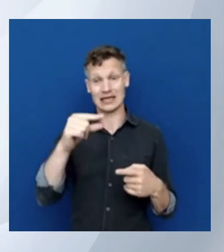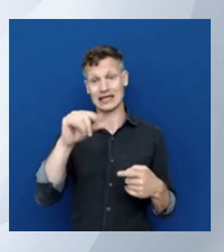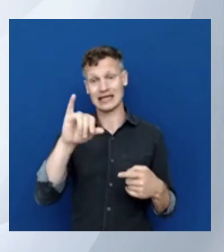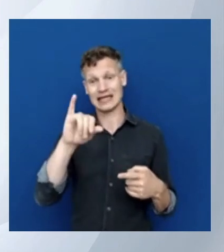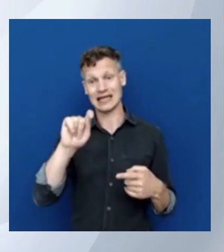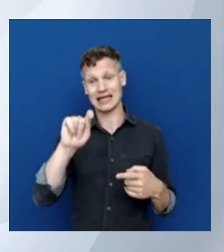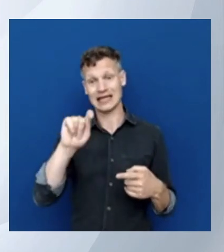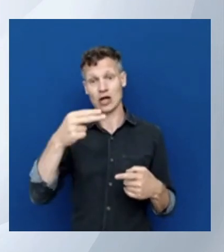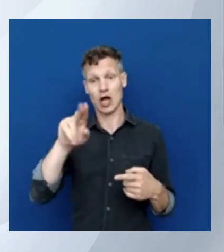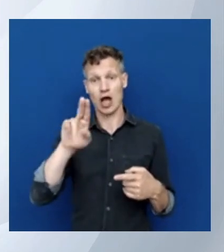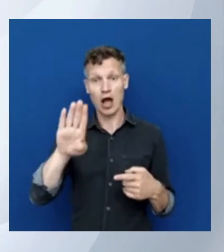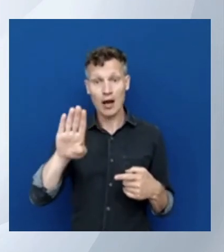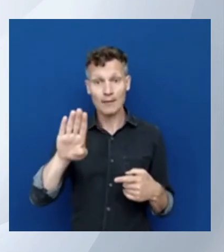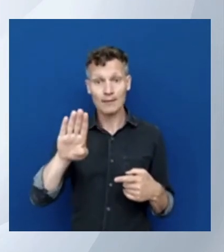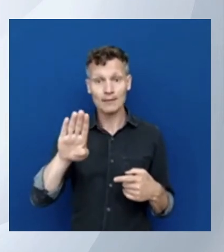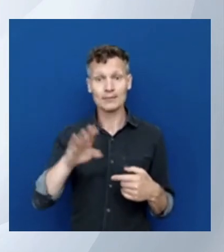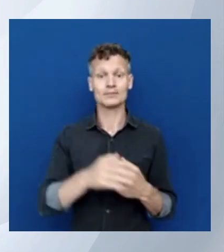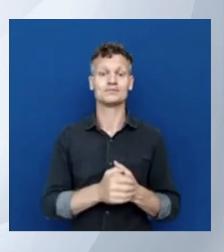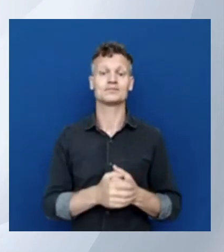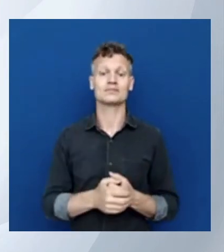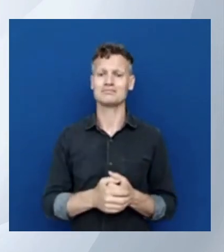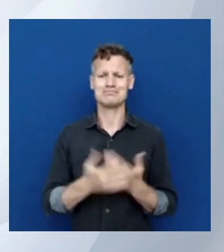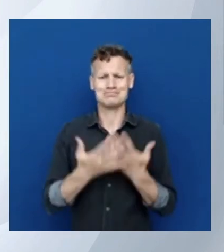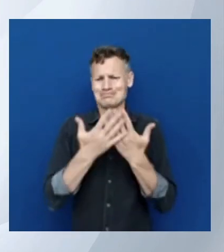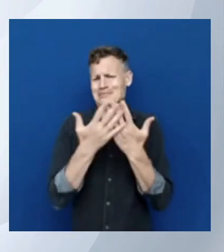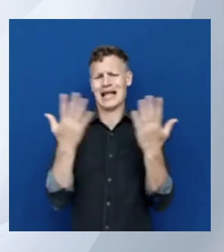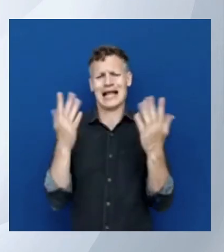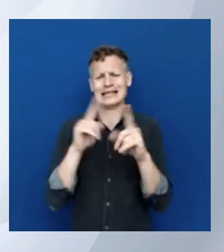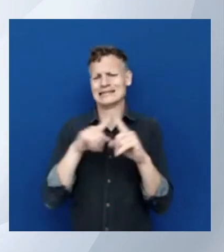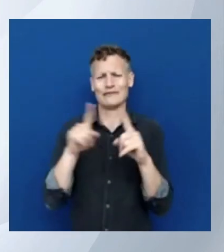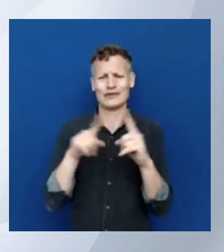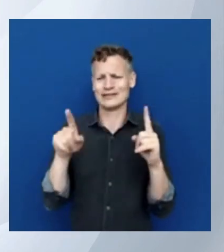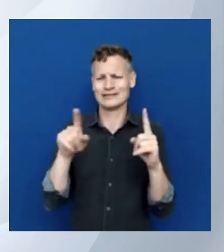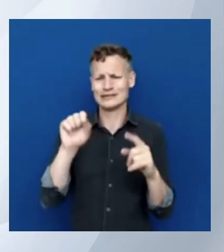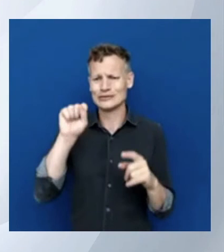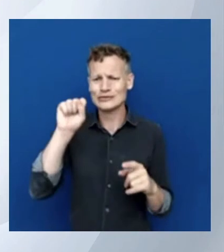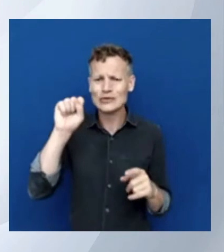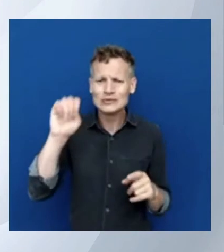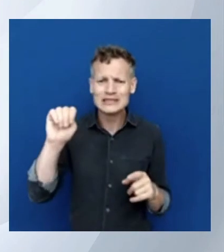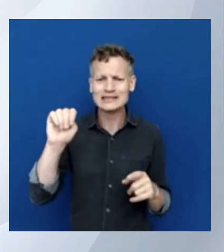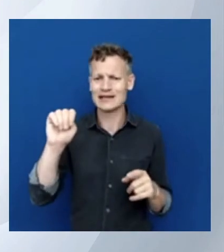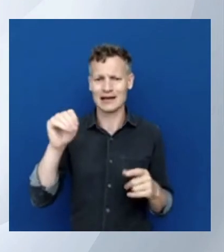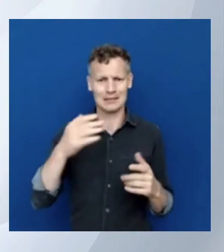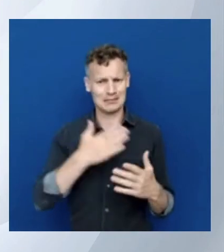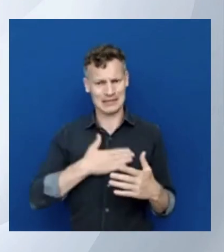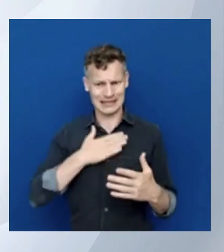on many different social medias, and reach out to me. Let me help you.